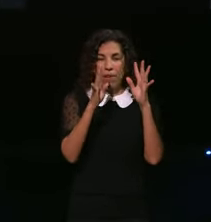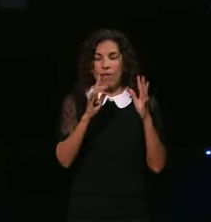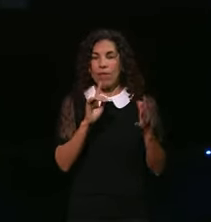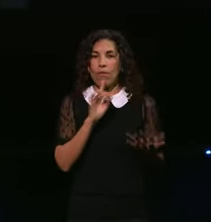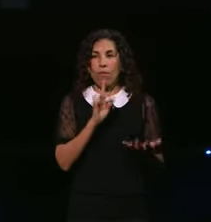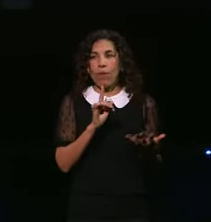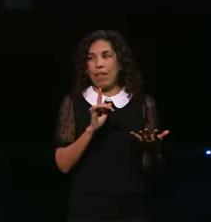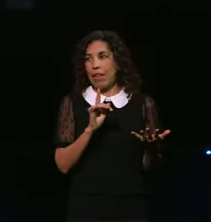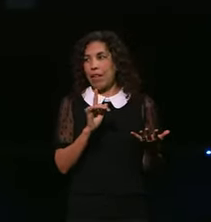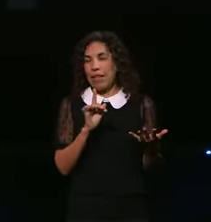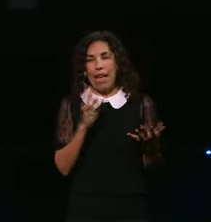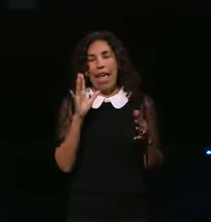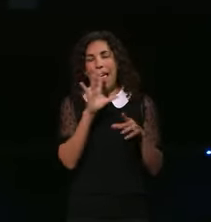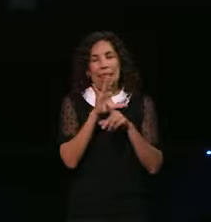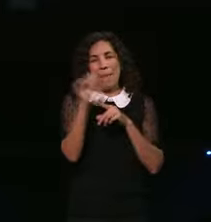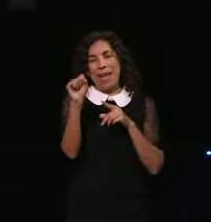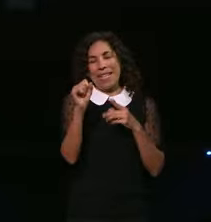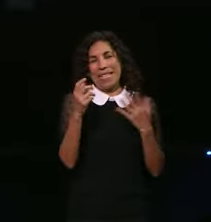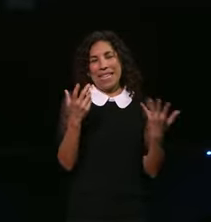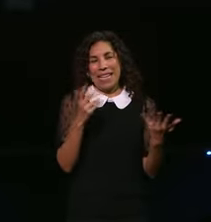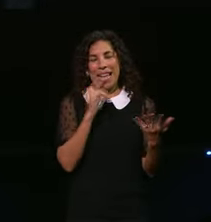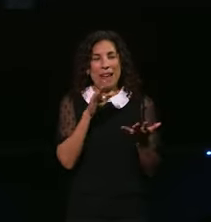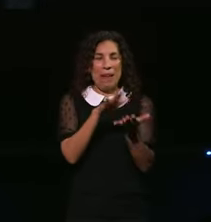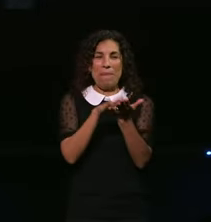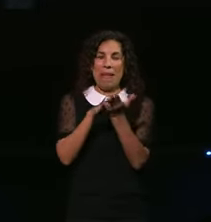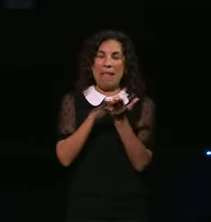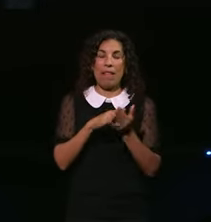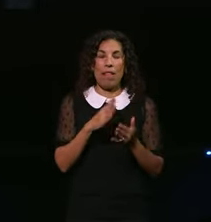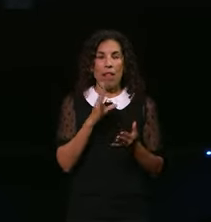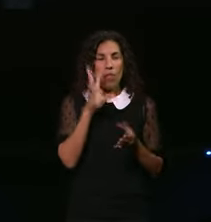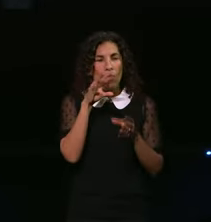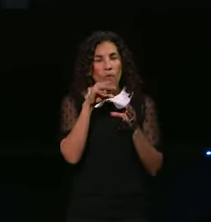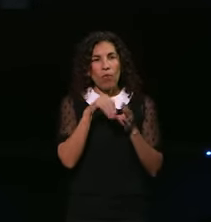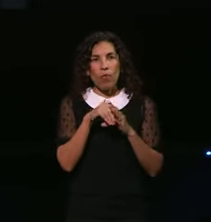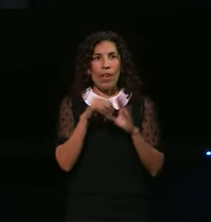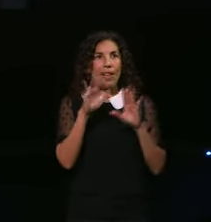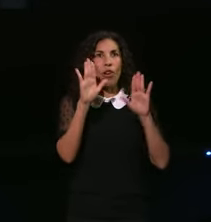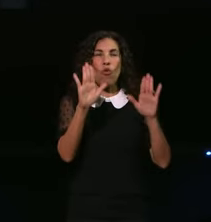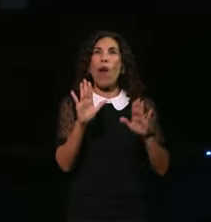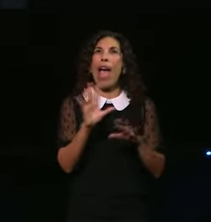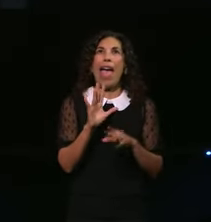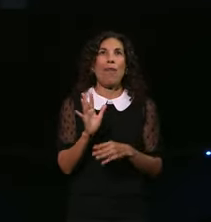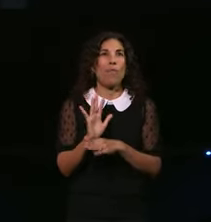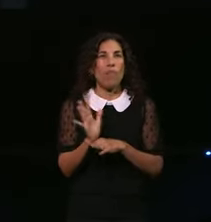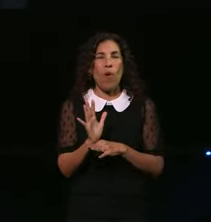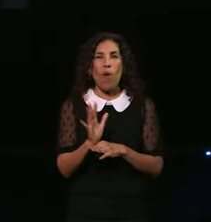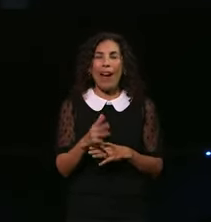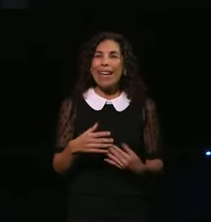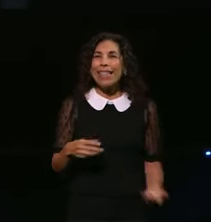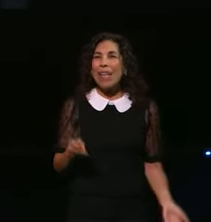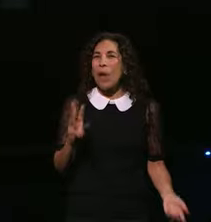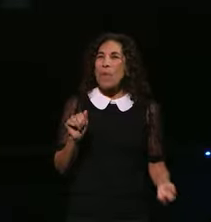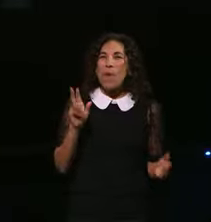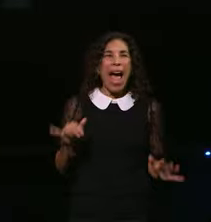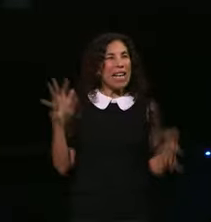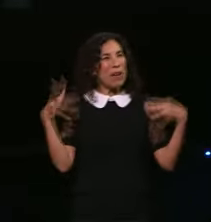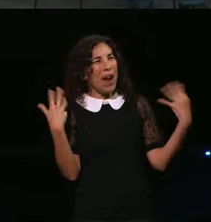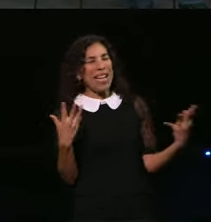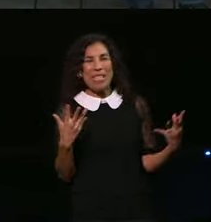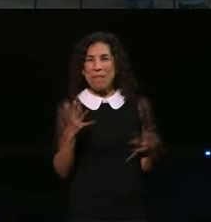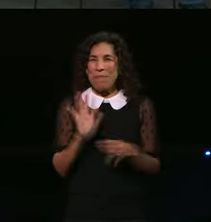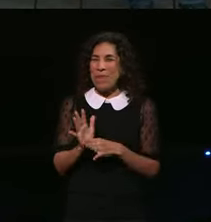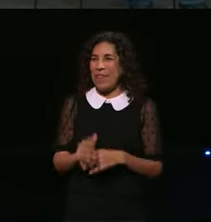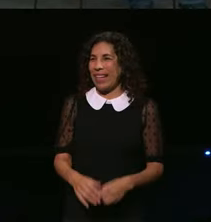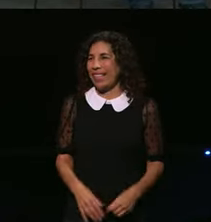So it's just amazing to be commended and to be in such a great movie. I mean, a wacky, crazy movie. It's